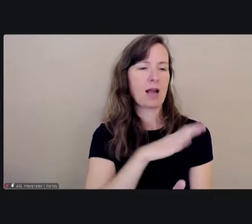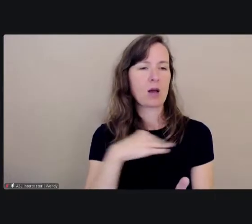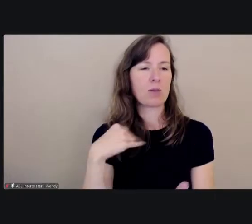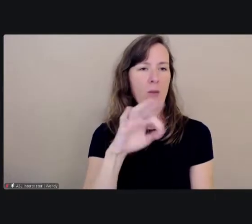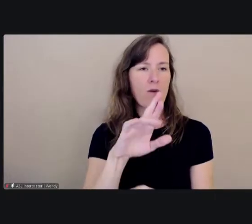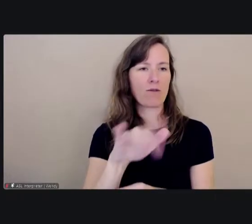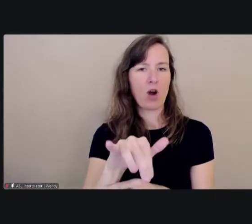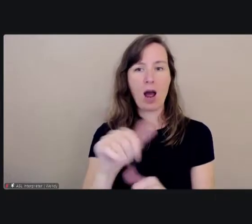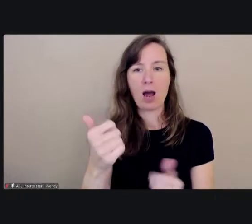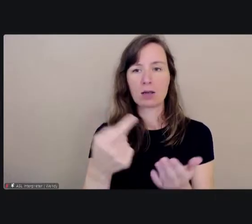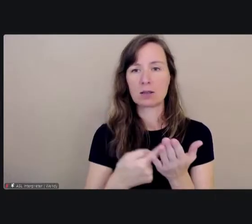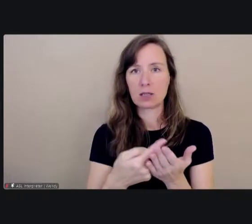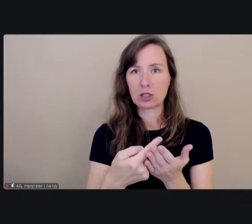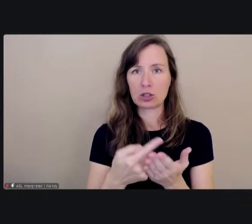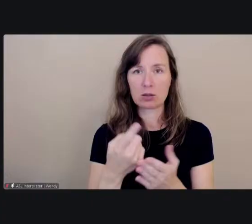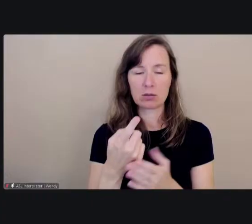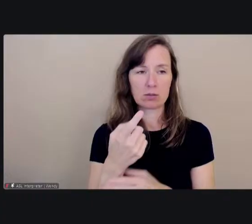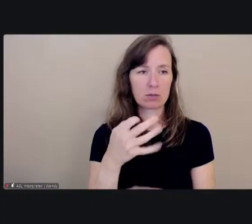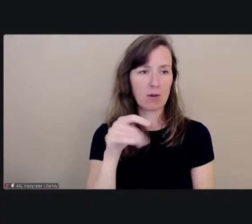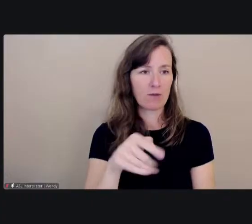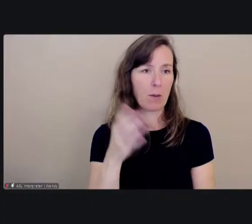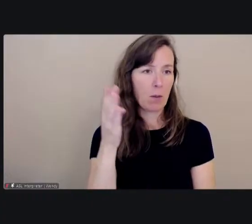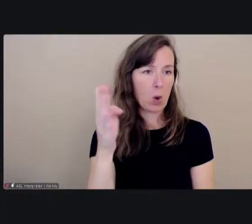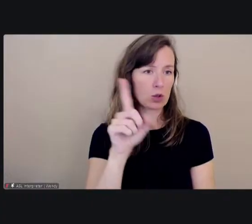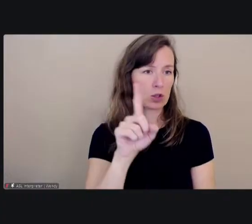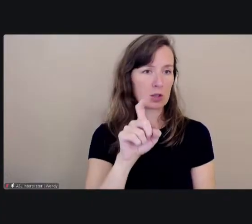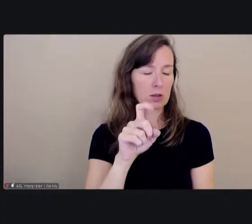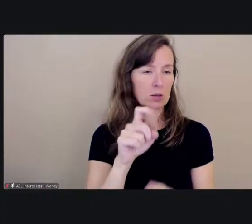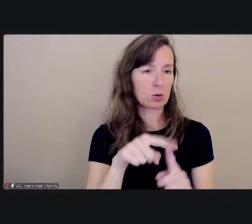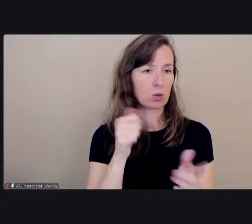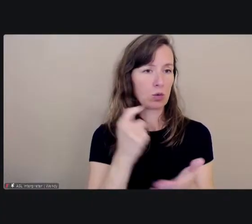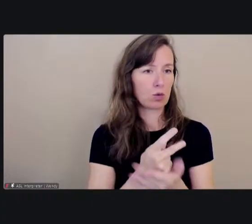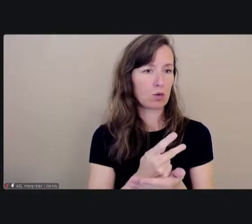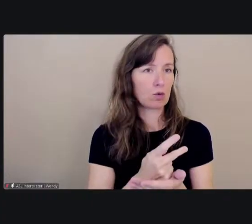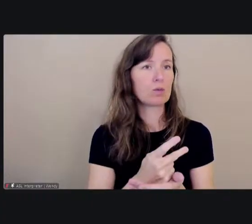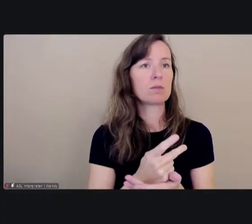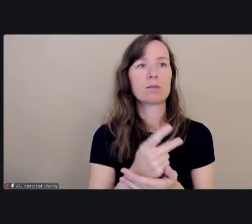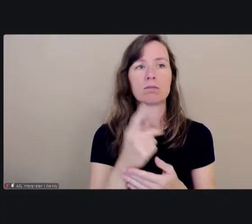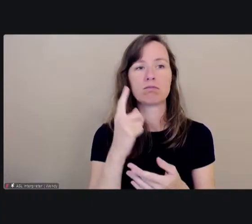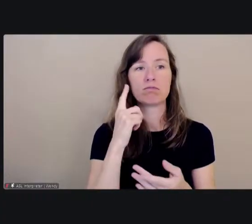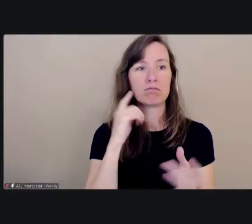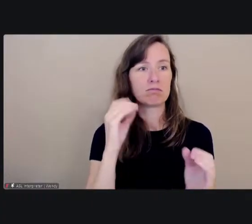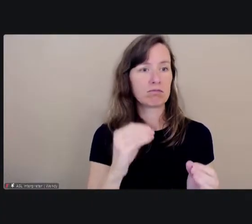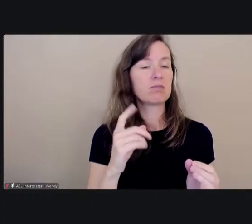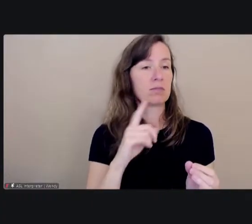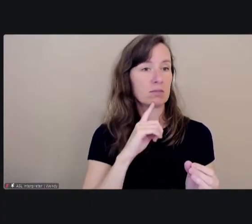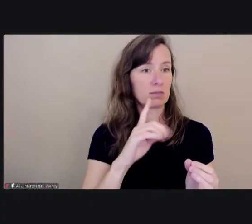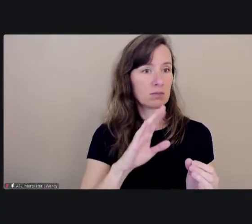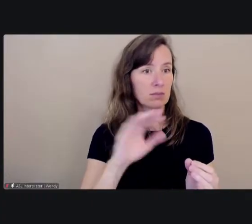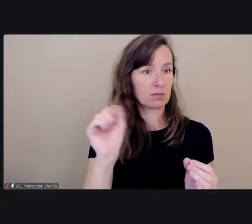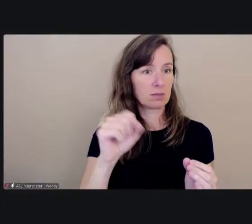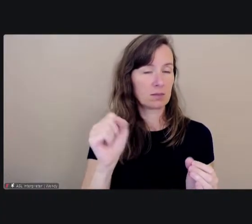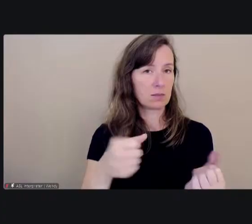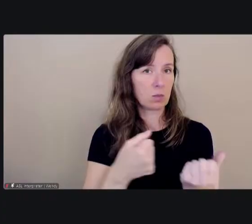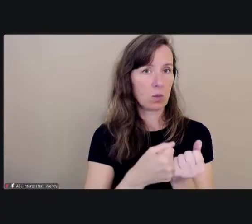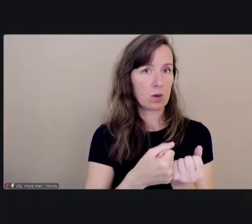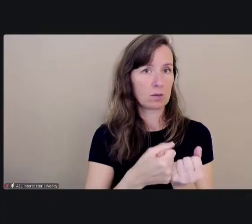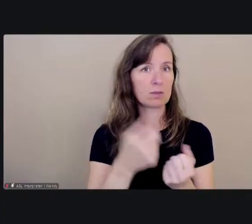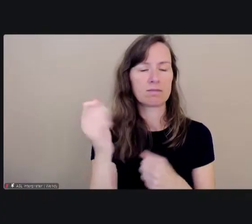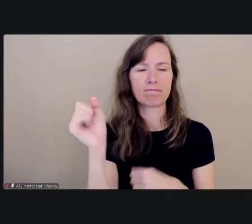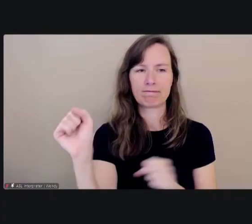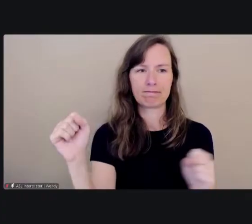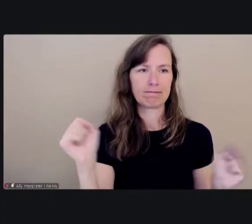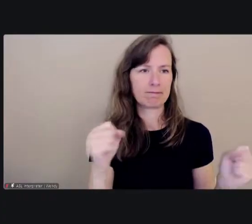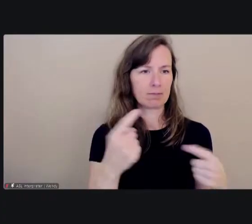motion to approve the agenda? Hearing none, all those in favor say aye. Aye. Any Aye. opposed?